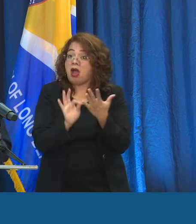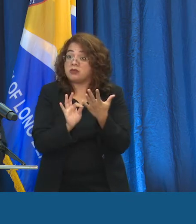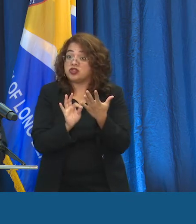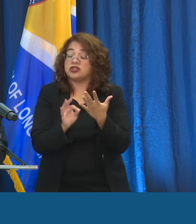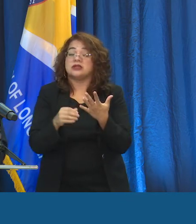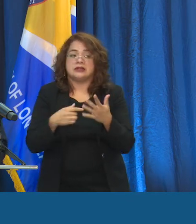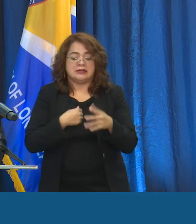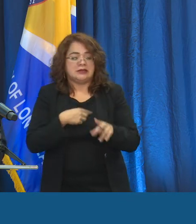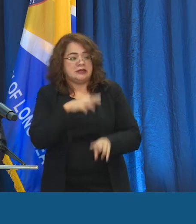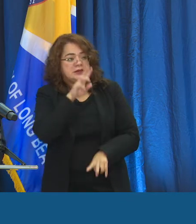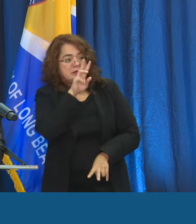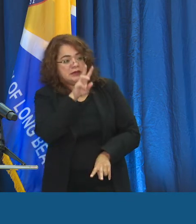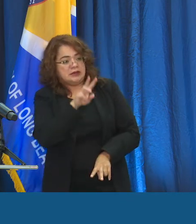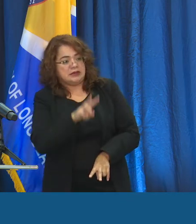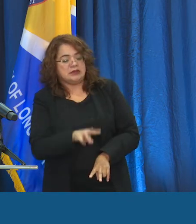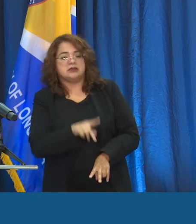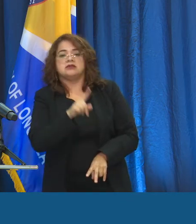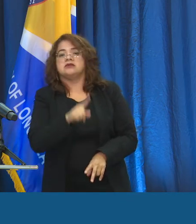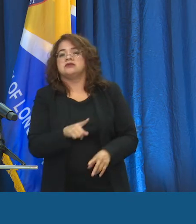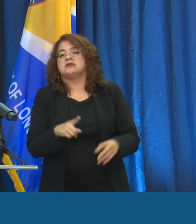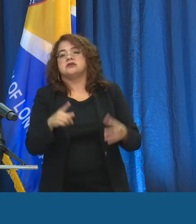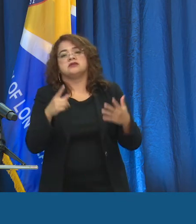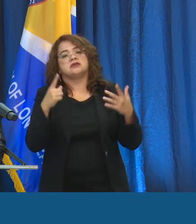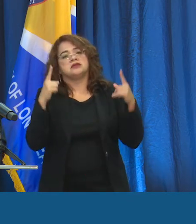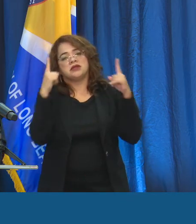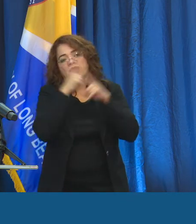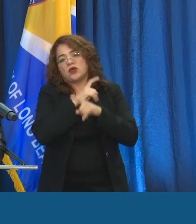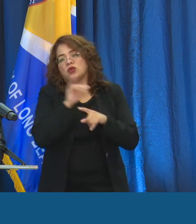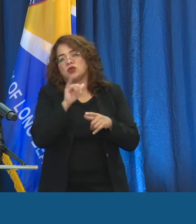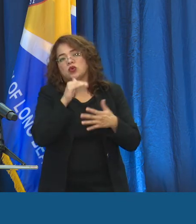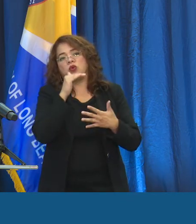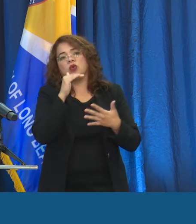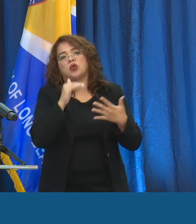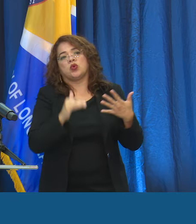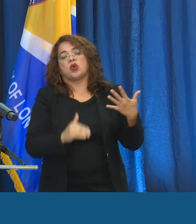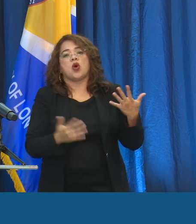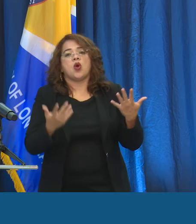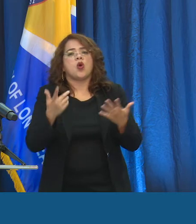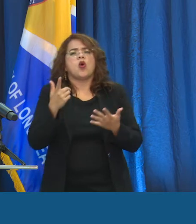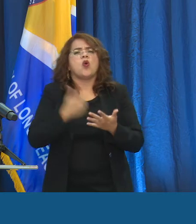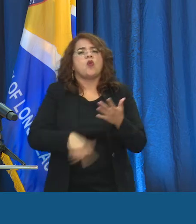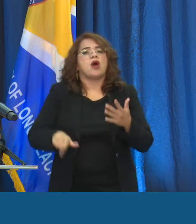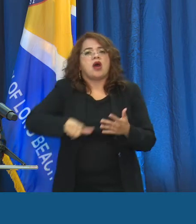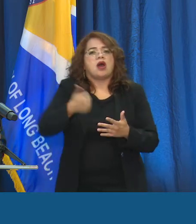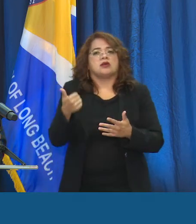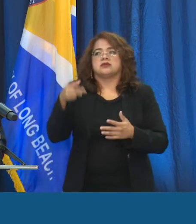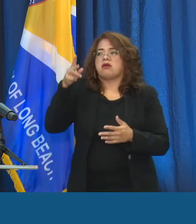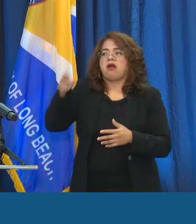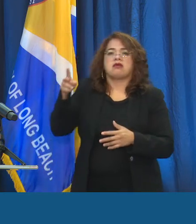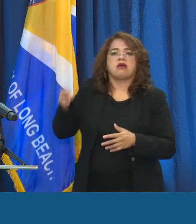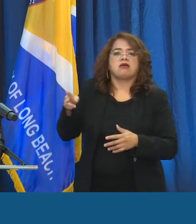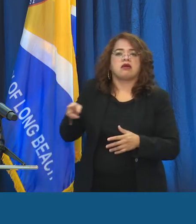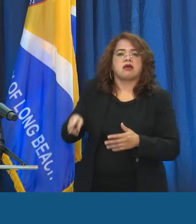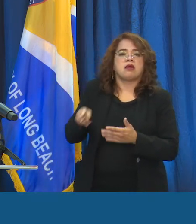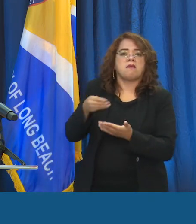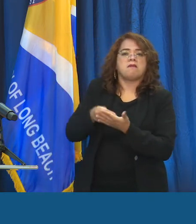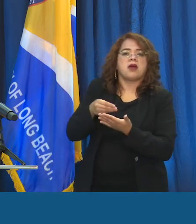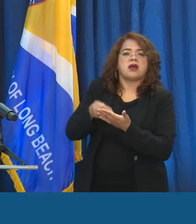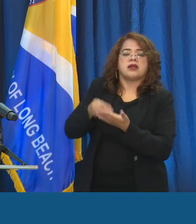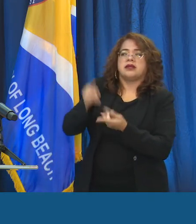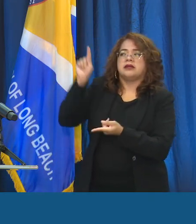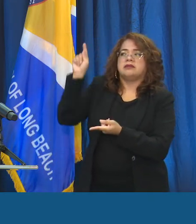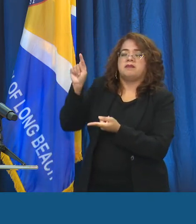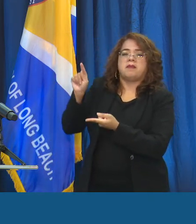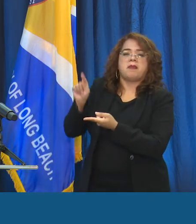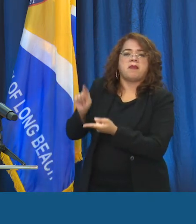more difficult. So, there really isn't a lot left to cut. I won't go through this whole list, but it's important that you all know it's in the